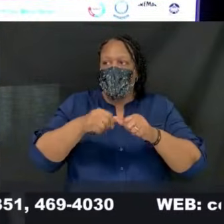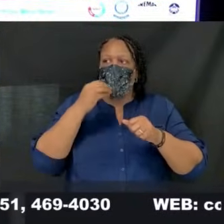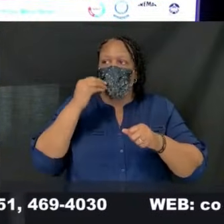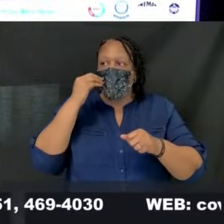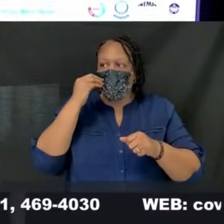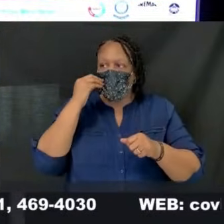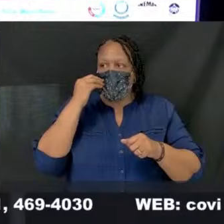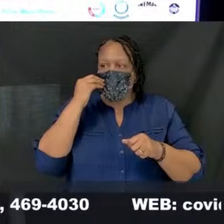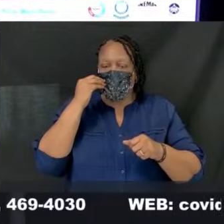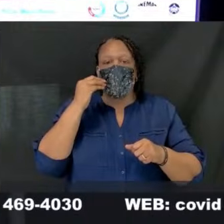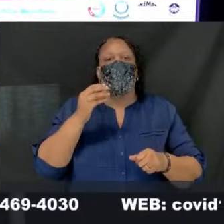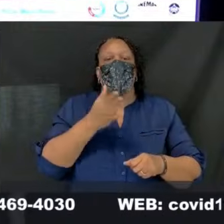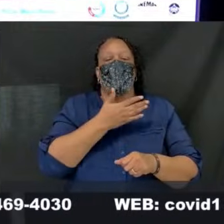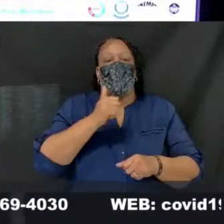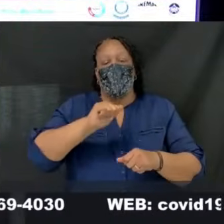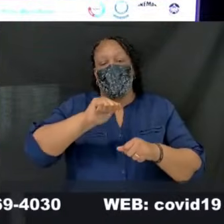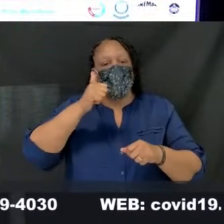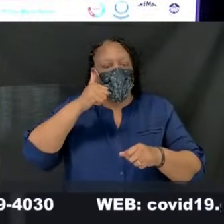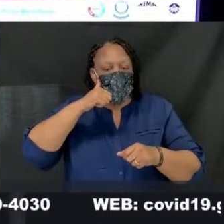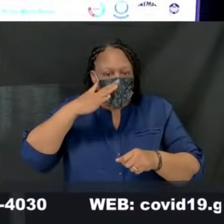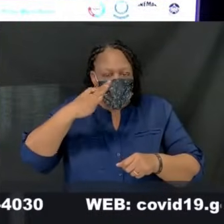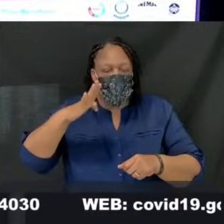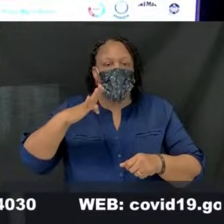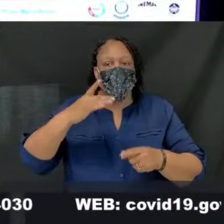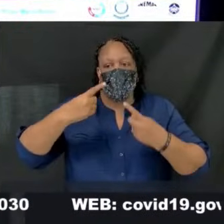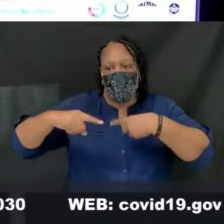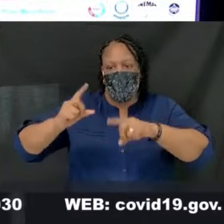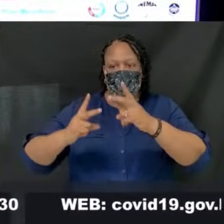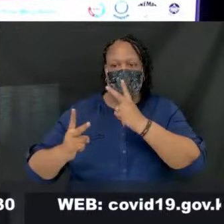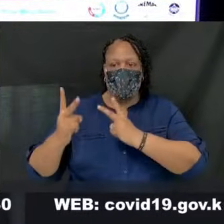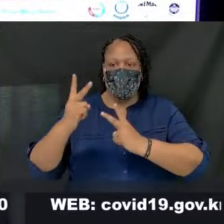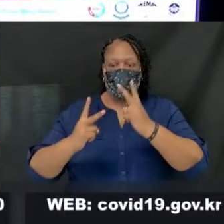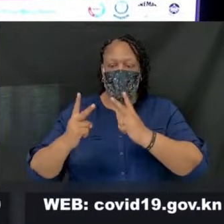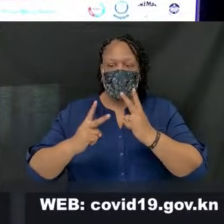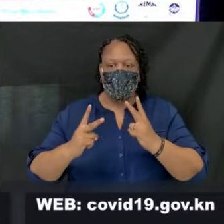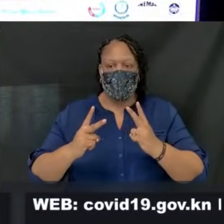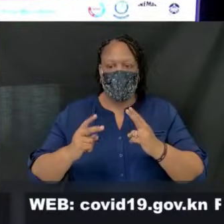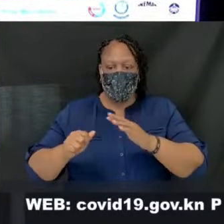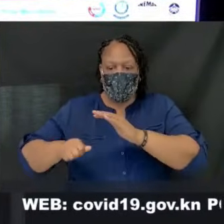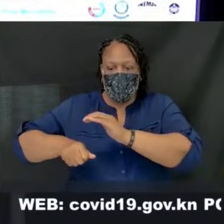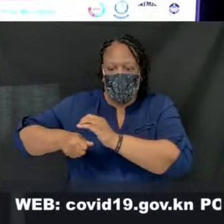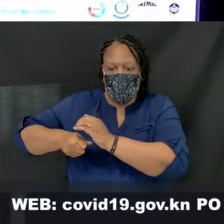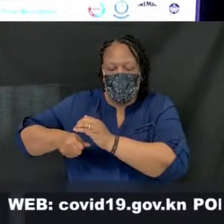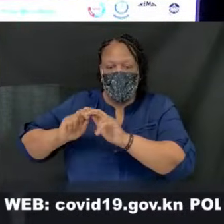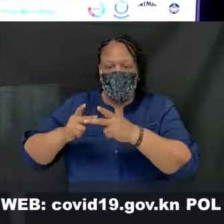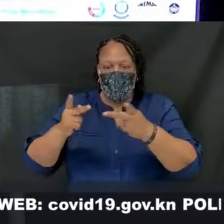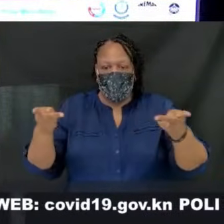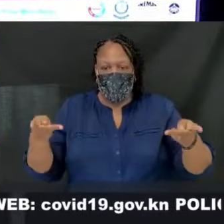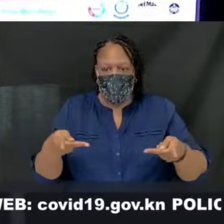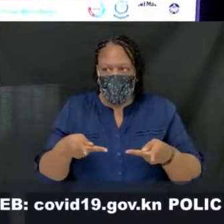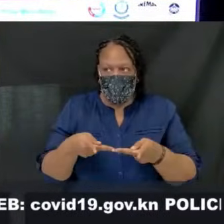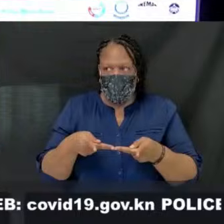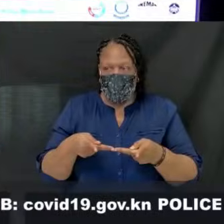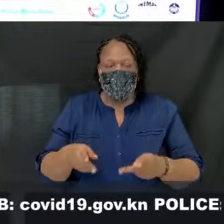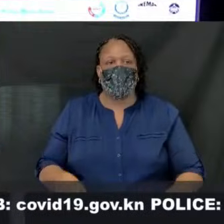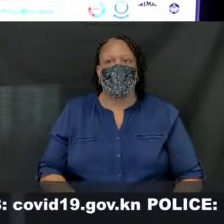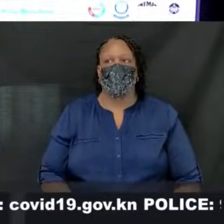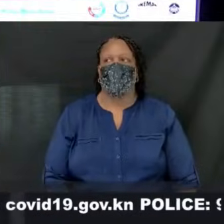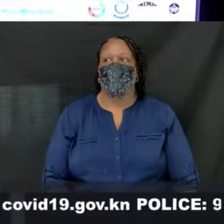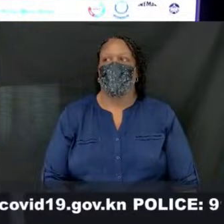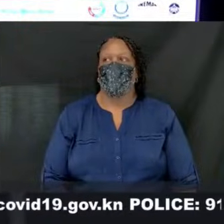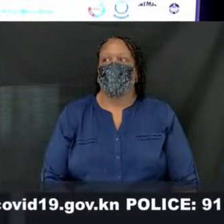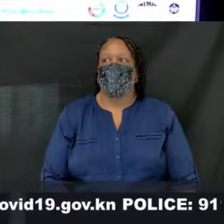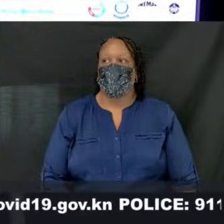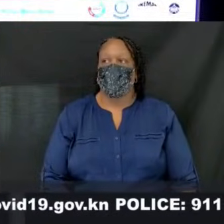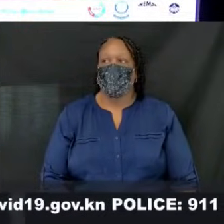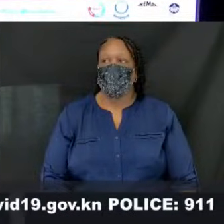visiting a quarantine site. Additional charges with respect to breach of the night curfew are